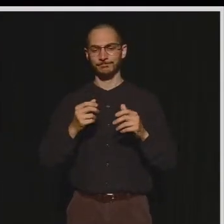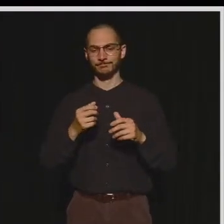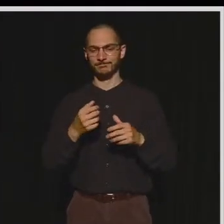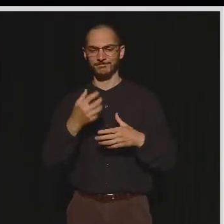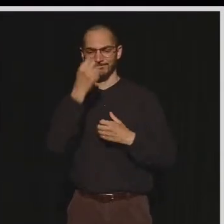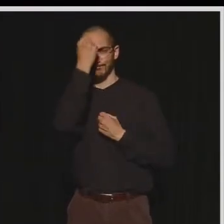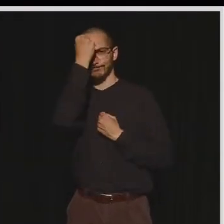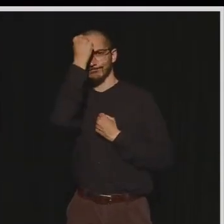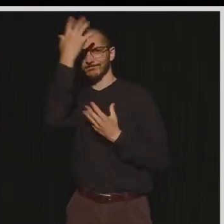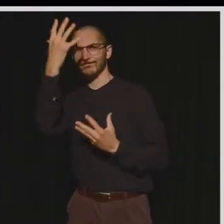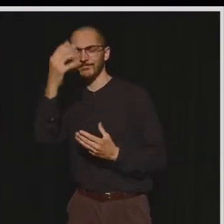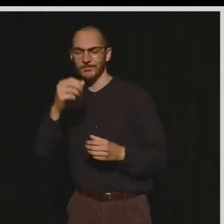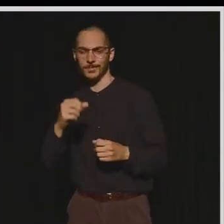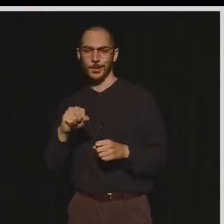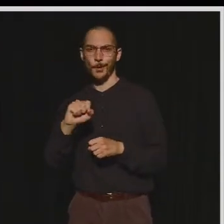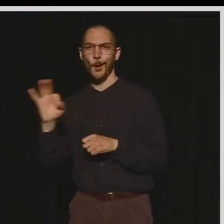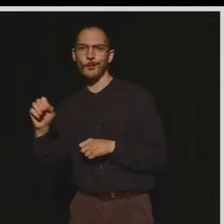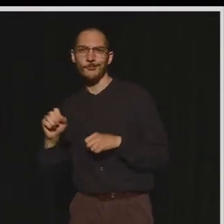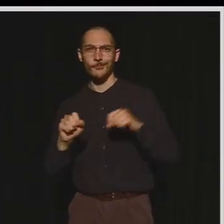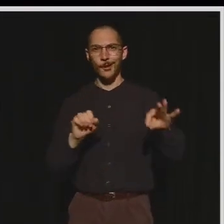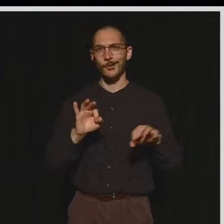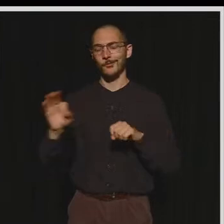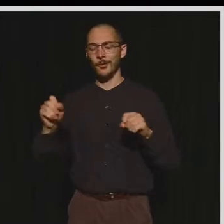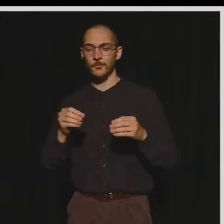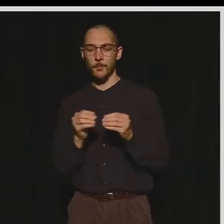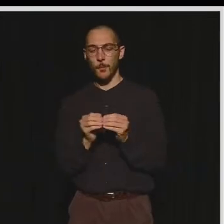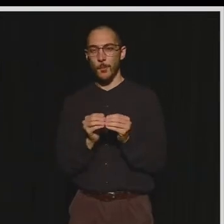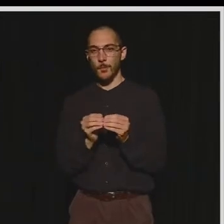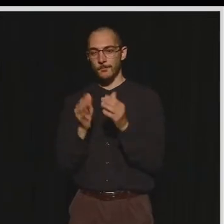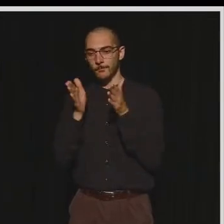those kinds of things where I felt